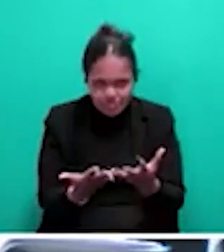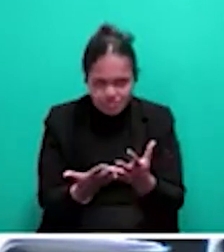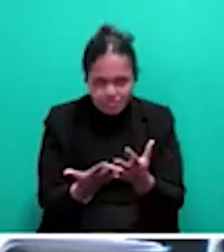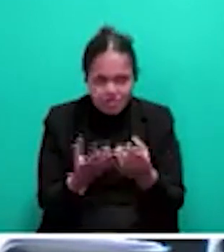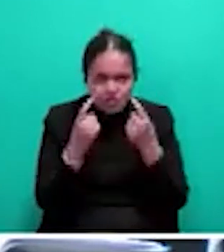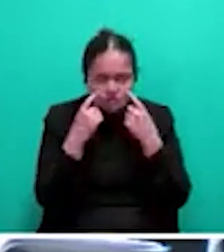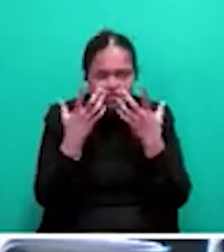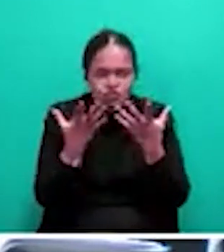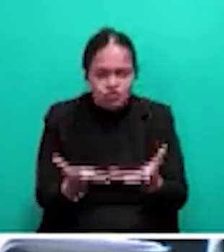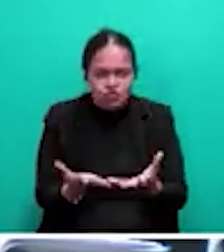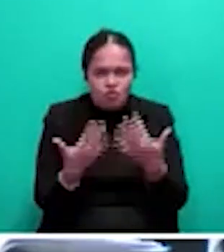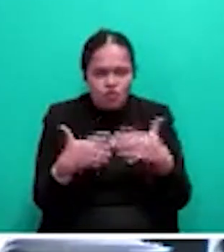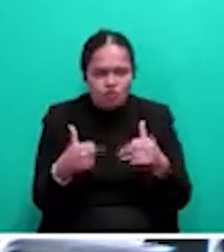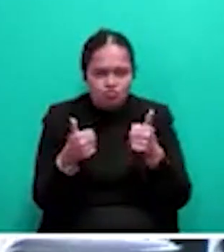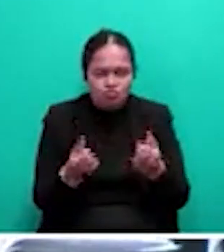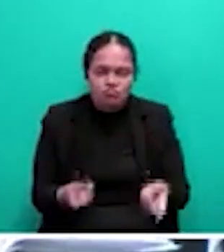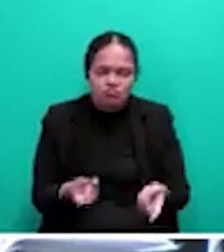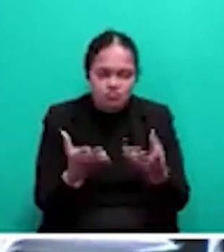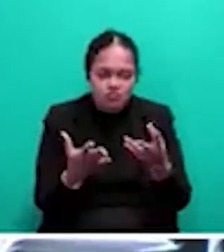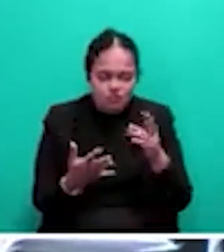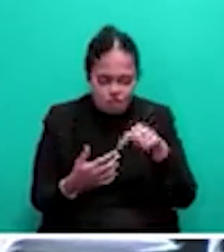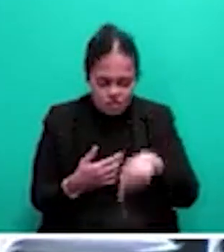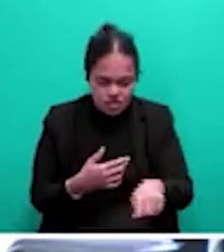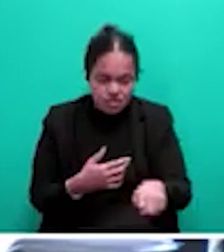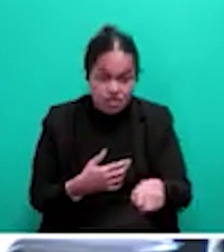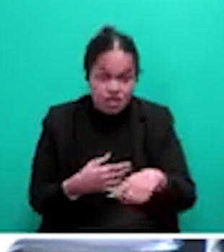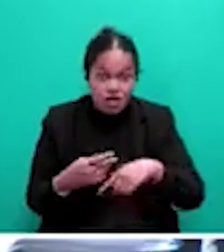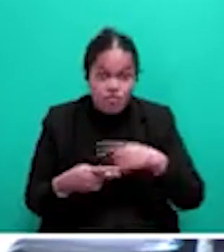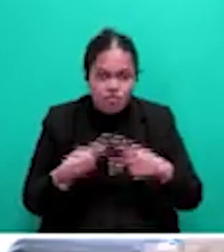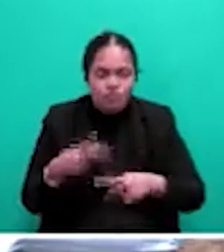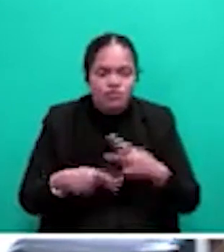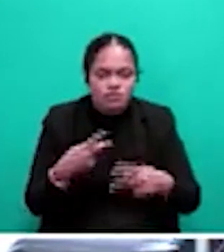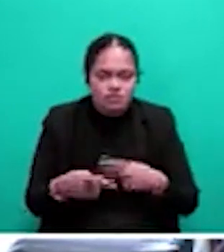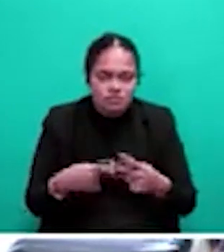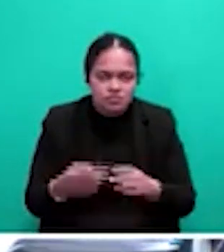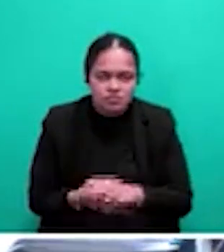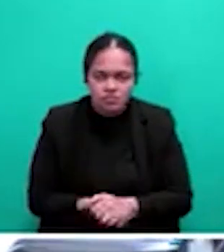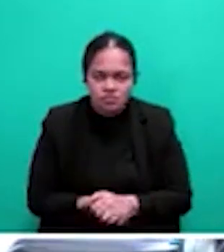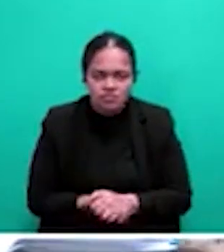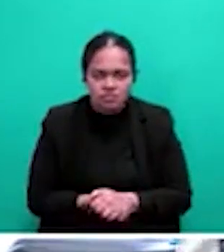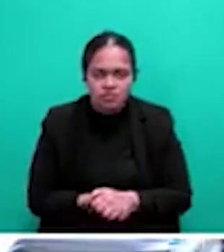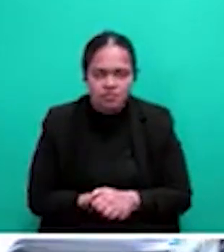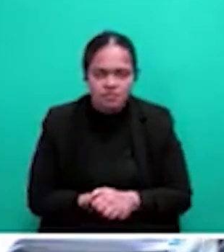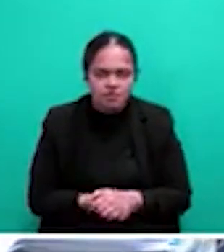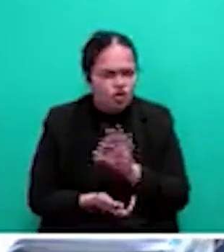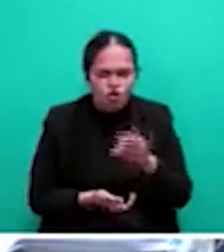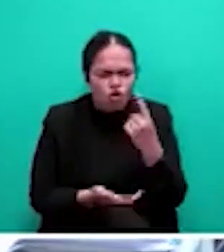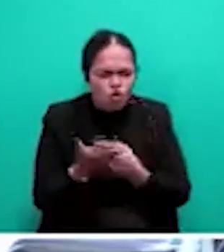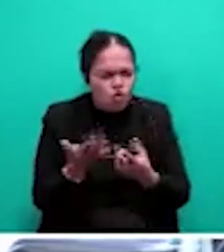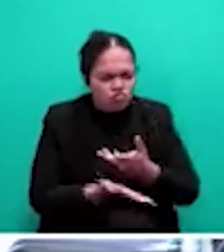unwavering dedication to this process. It was not only consultative, but